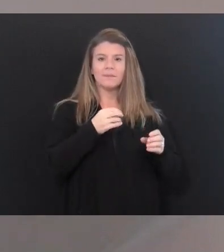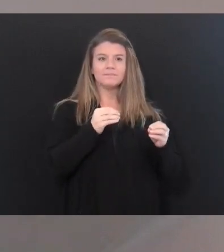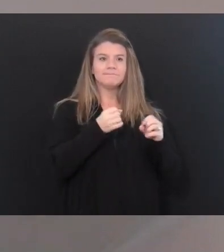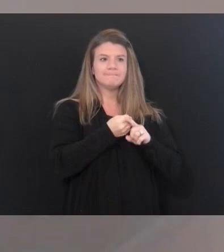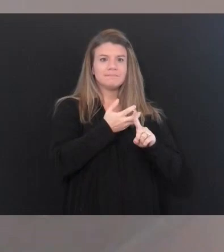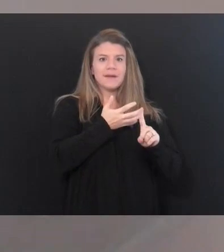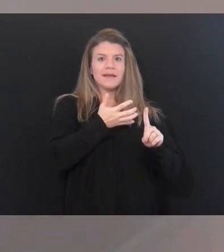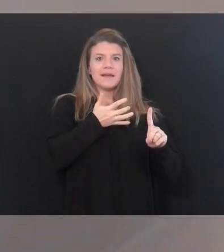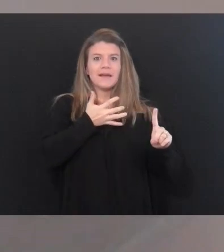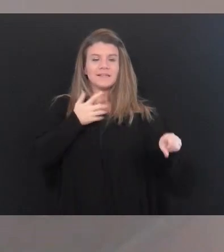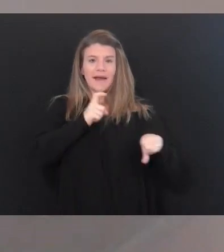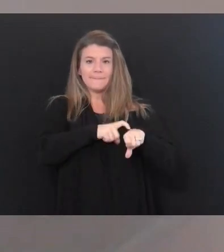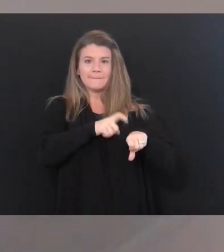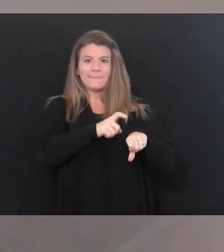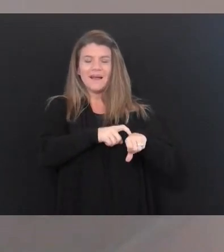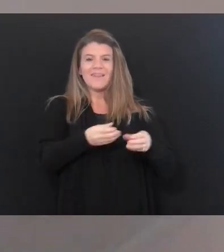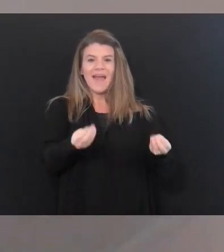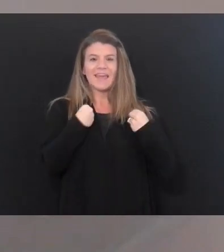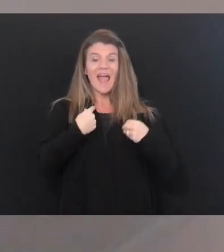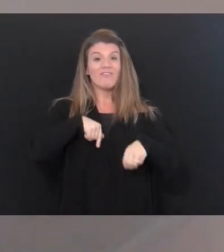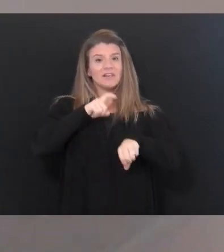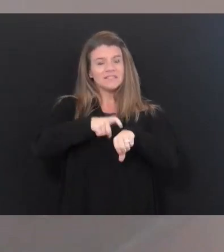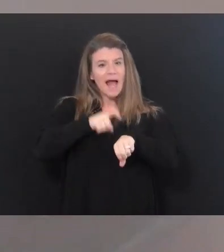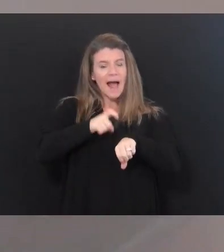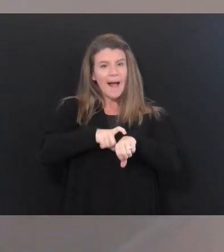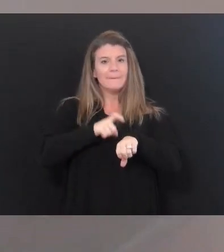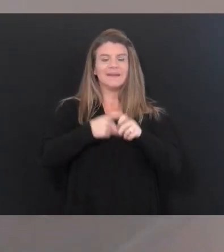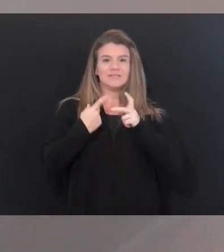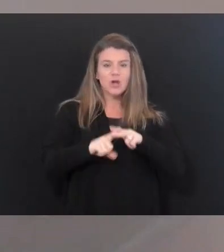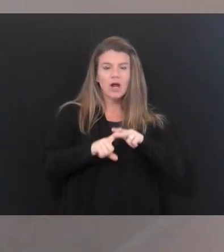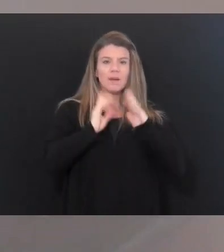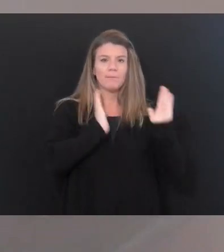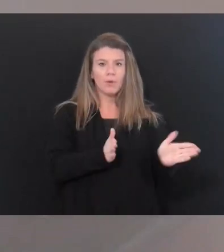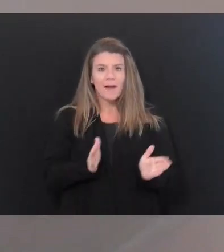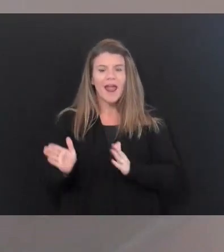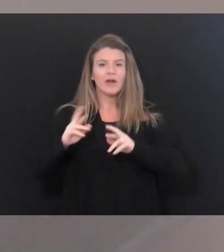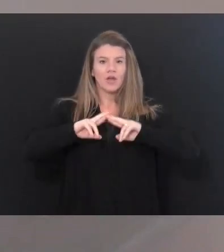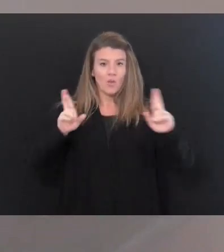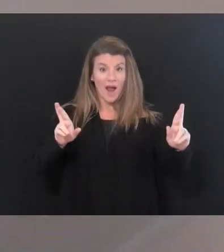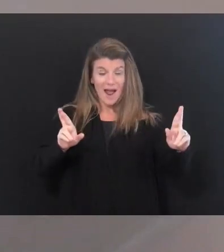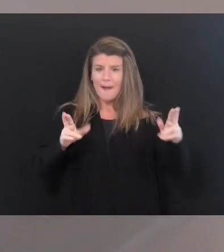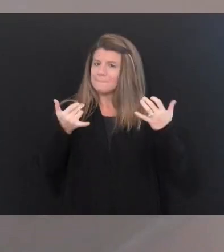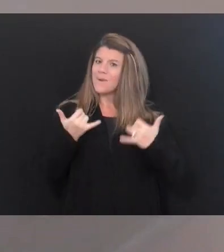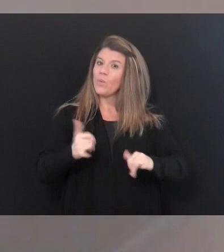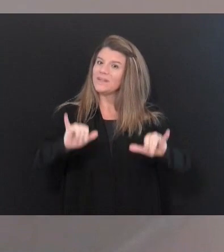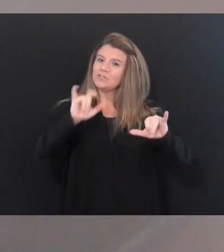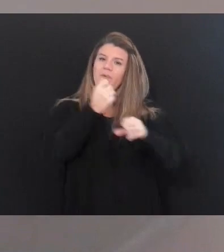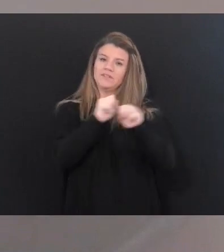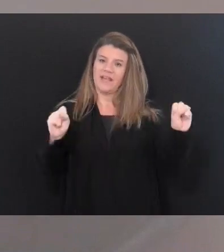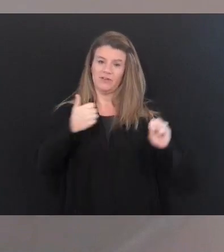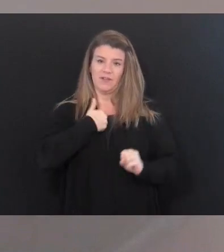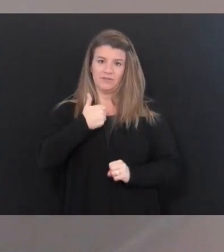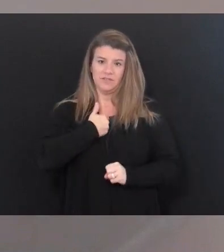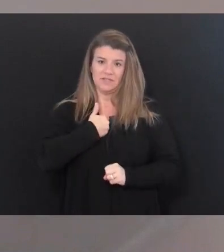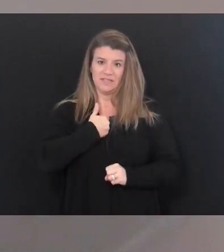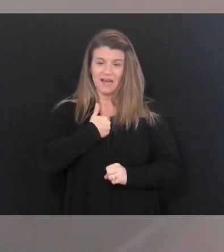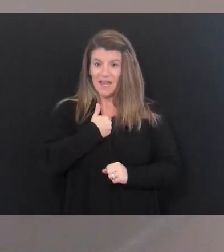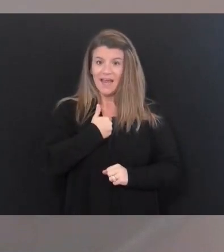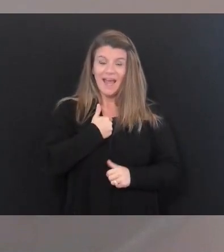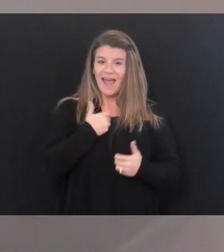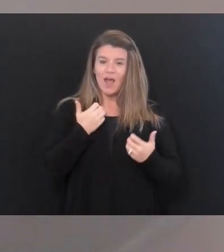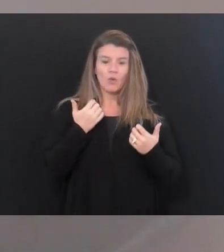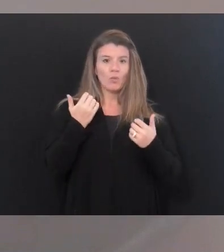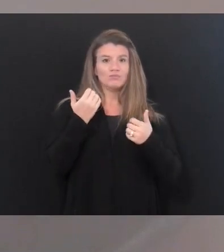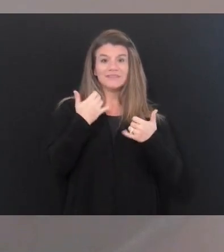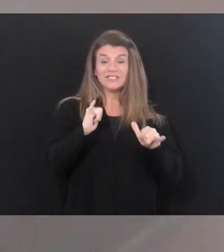longer, which gave us time to get started, get prepared better. But we still need to protect ourselves, and wearing face